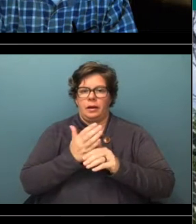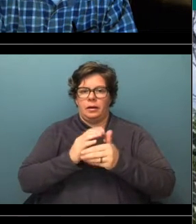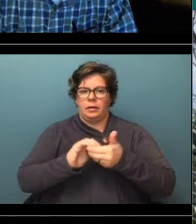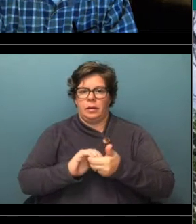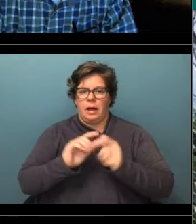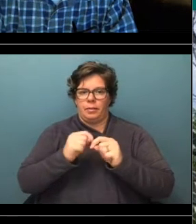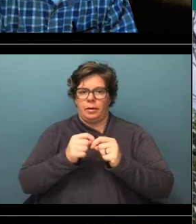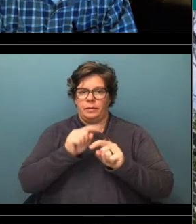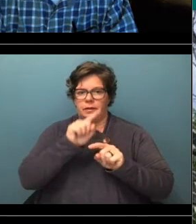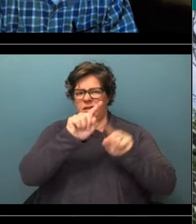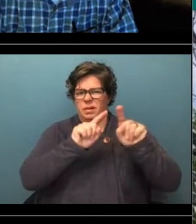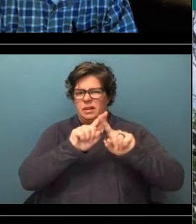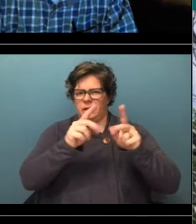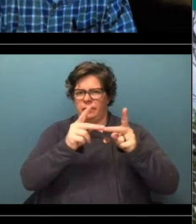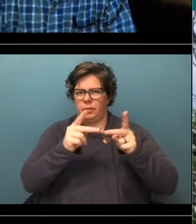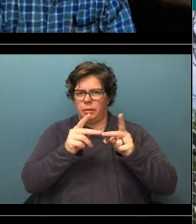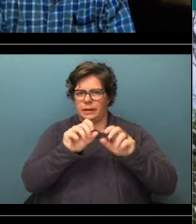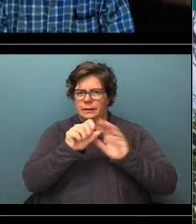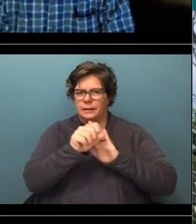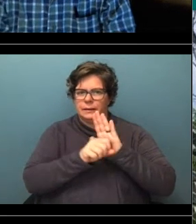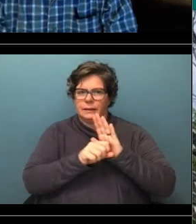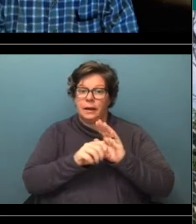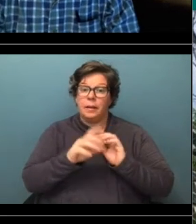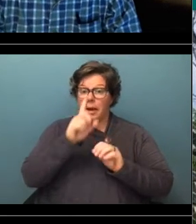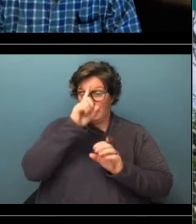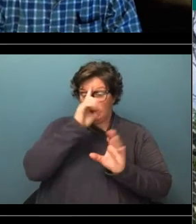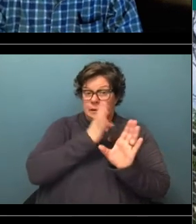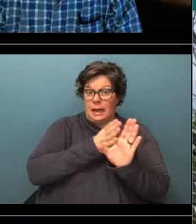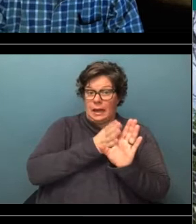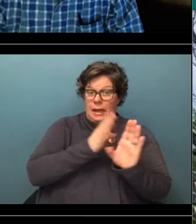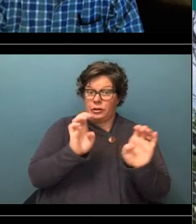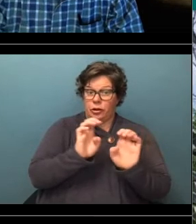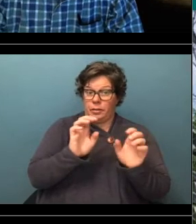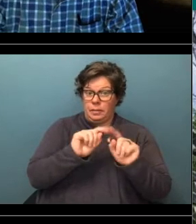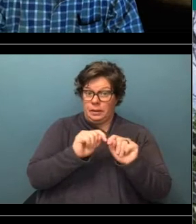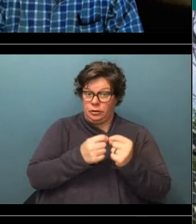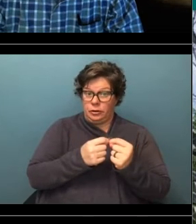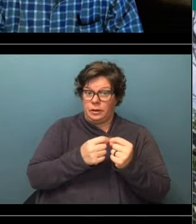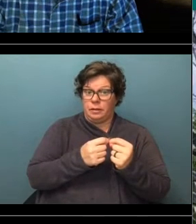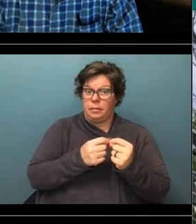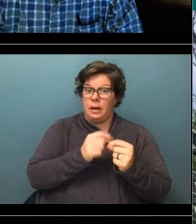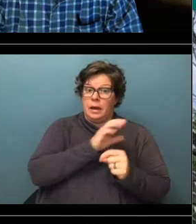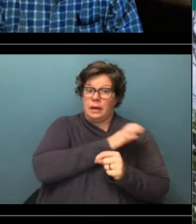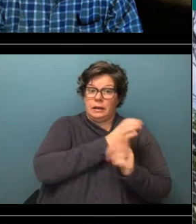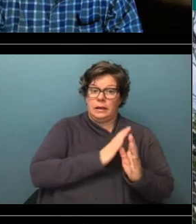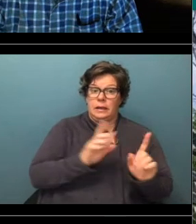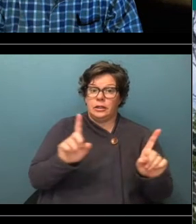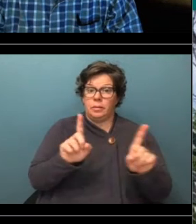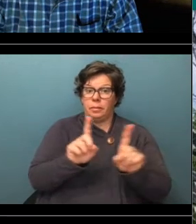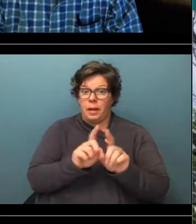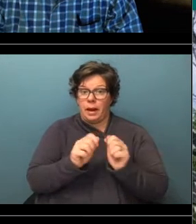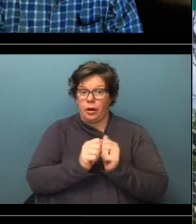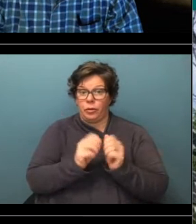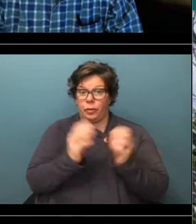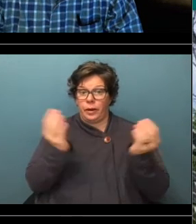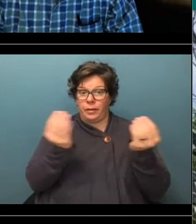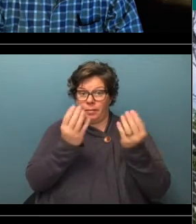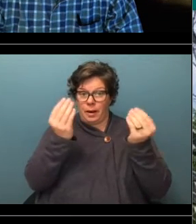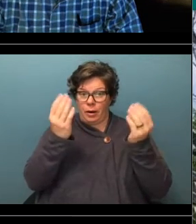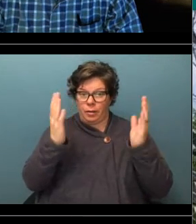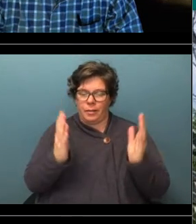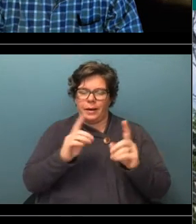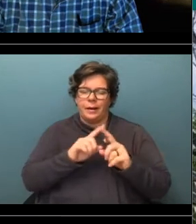state, including psychiatric emergency teams, where we have paired clinicians with paramedics. However, once COVID